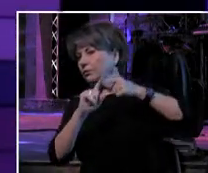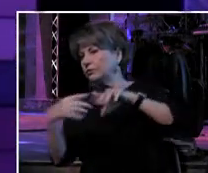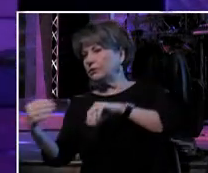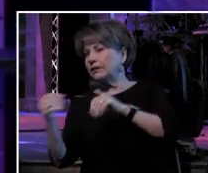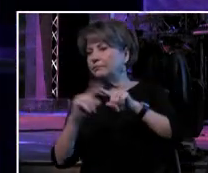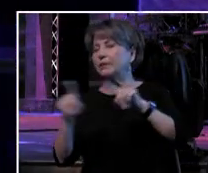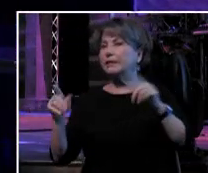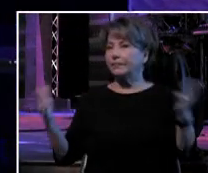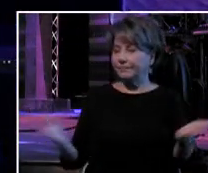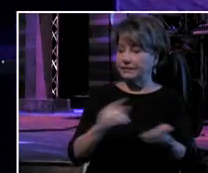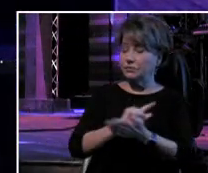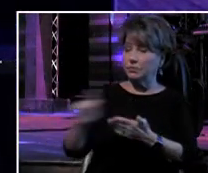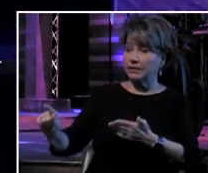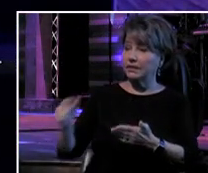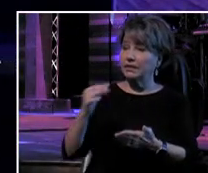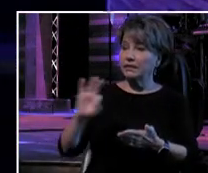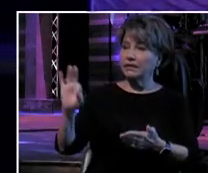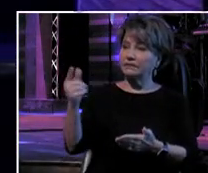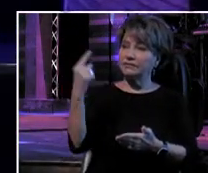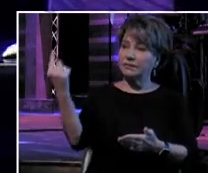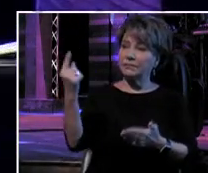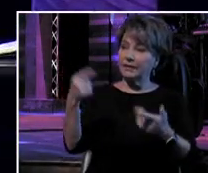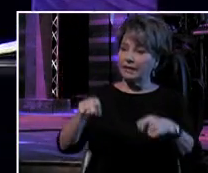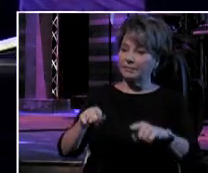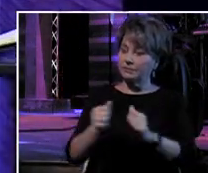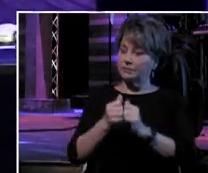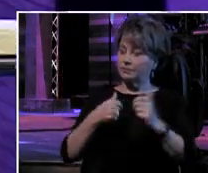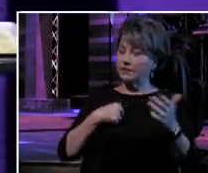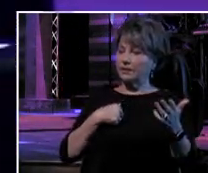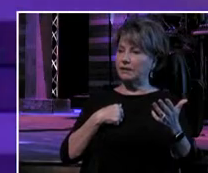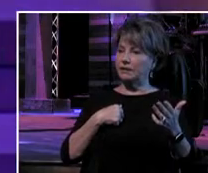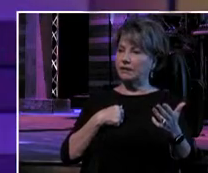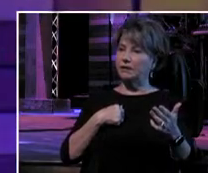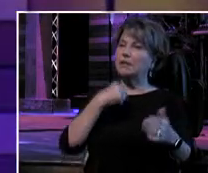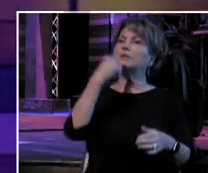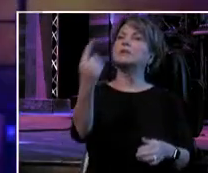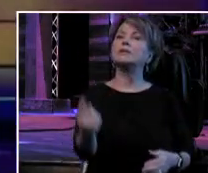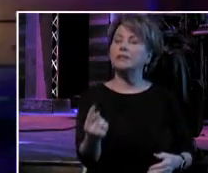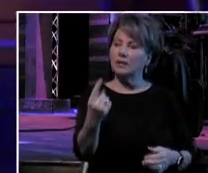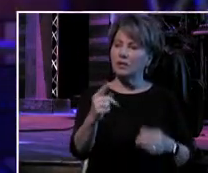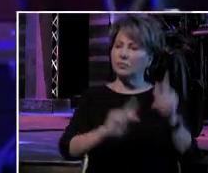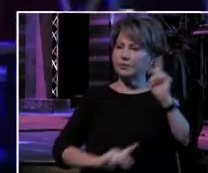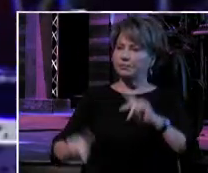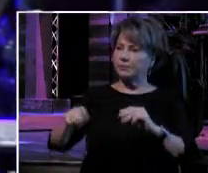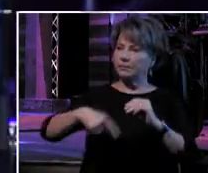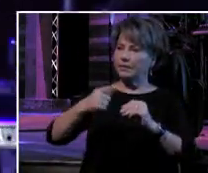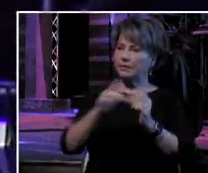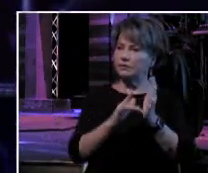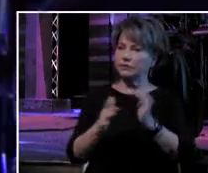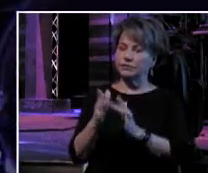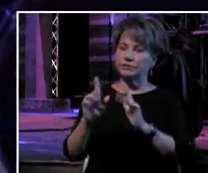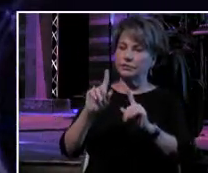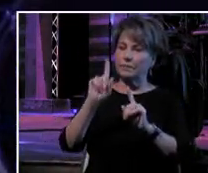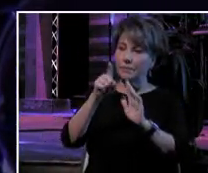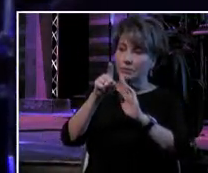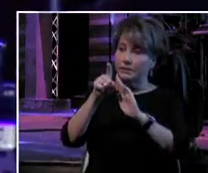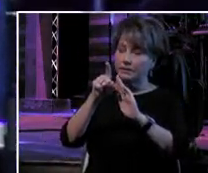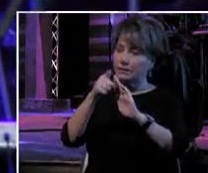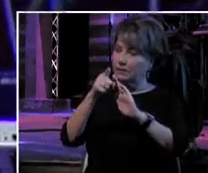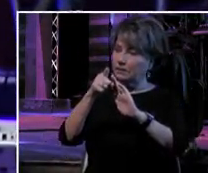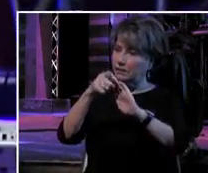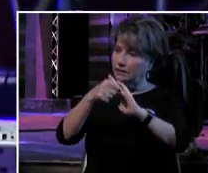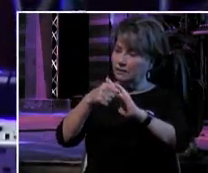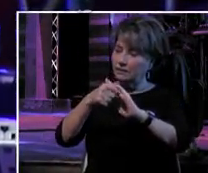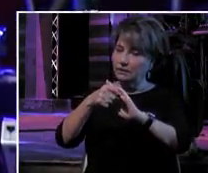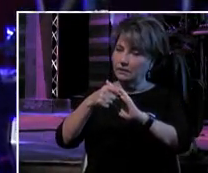week, just in case something happens to me, okay? All right, so let's get to that point. The moment that's the most important moment is